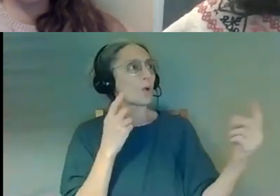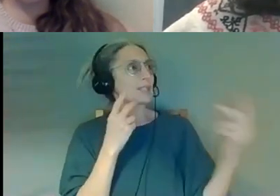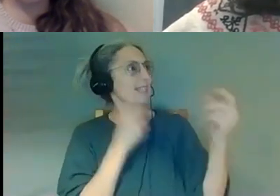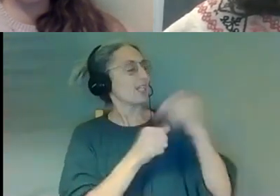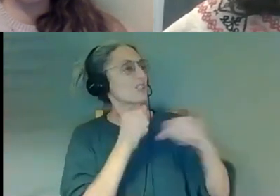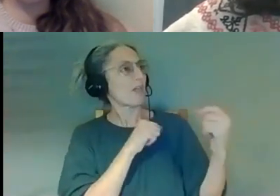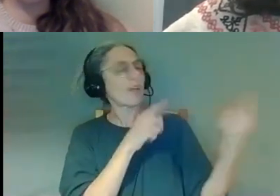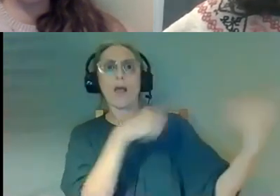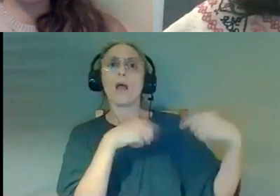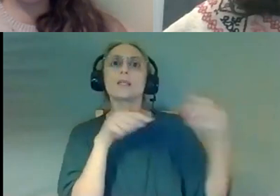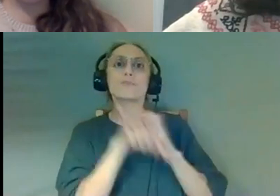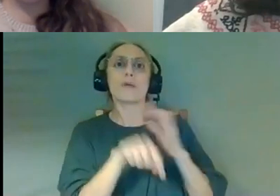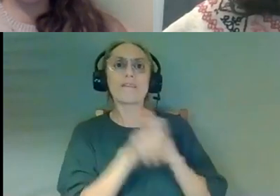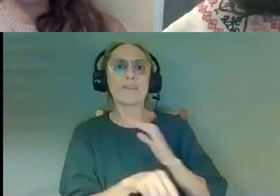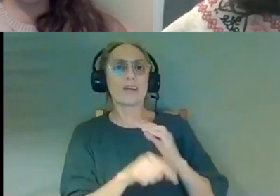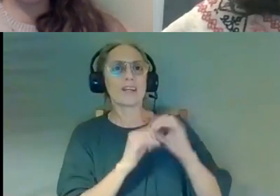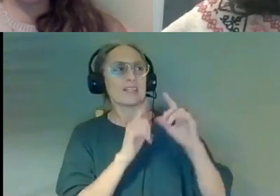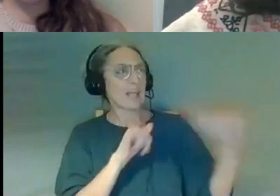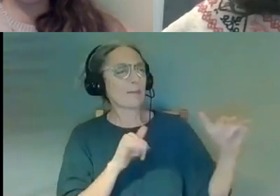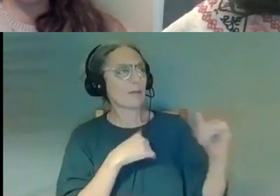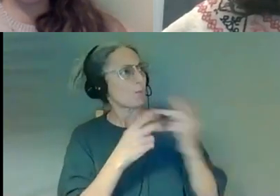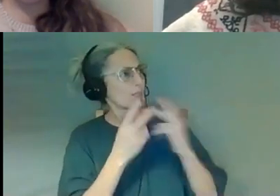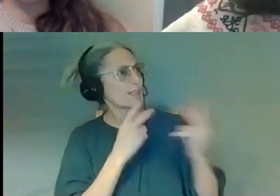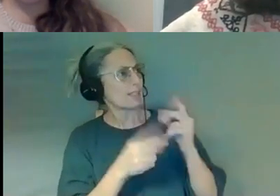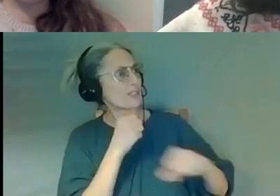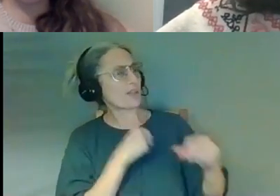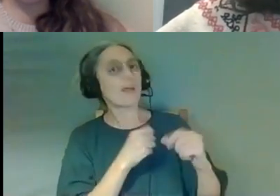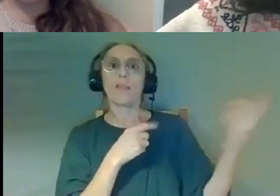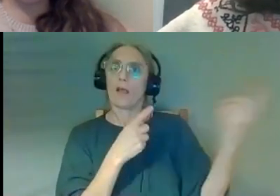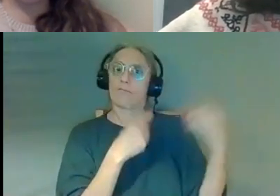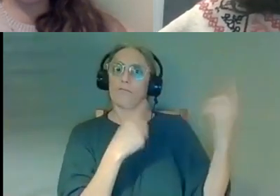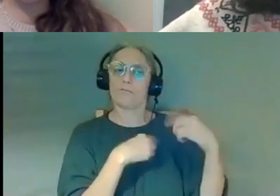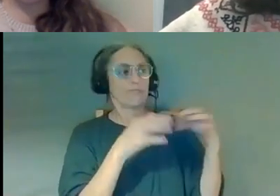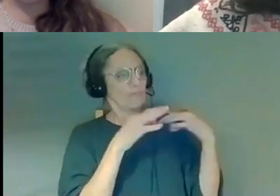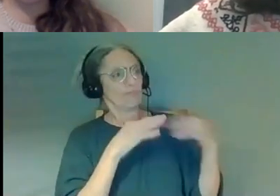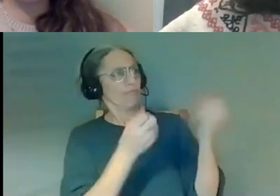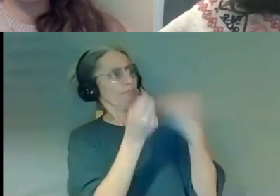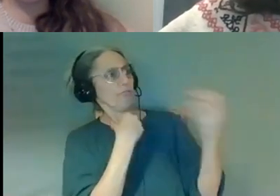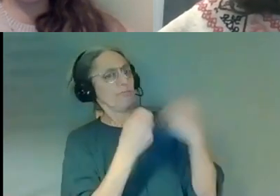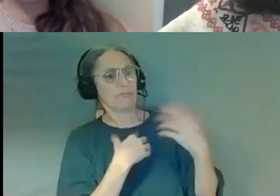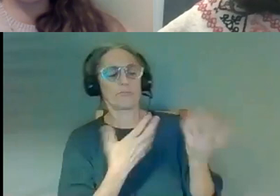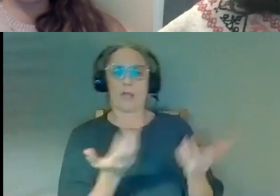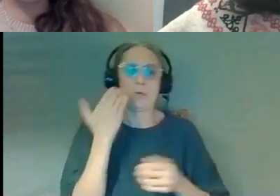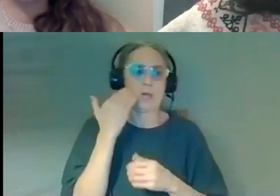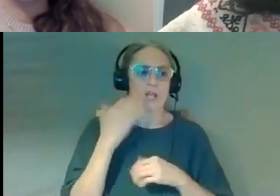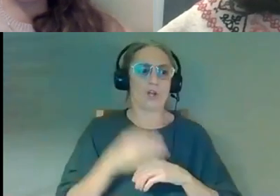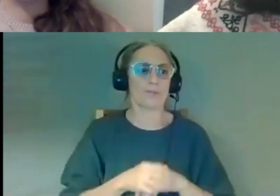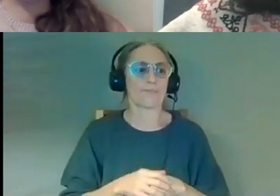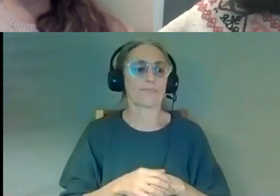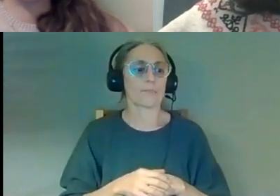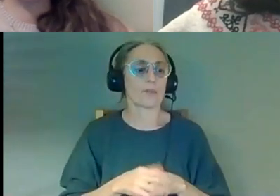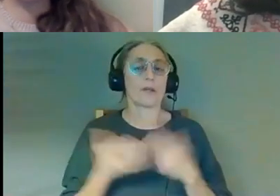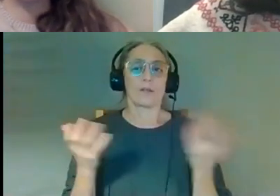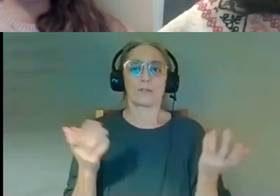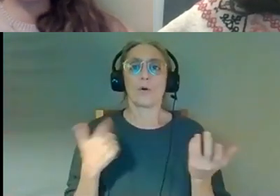done. And I know they do because they come to my office making me aware, and we pull folks together and we